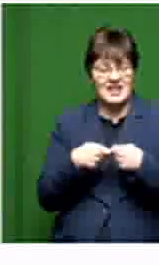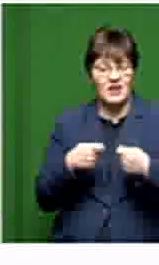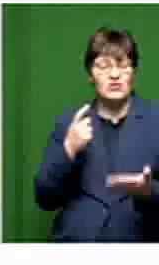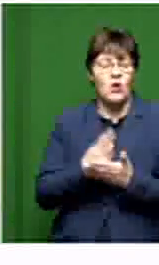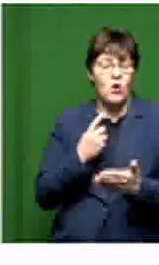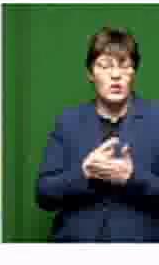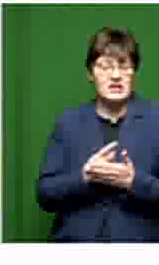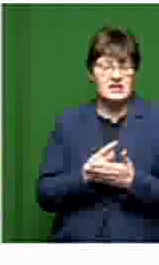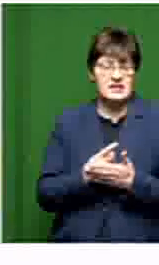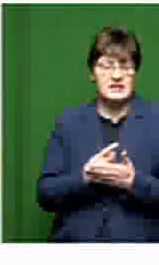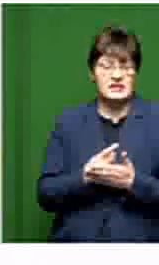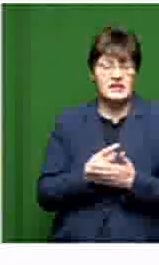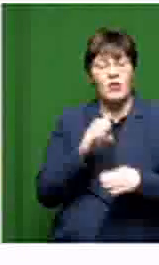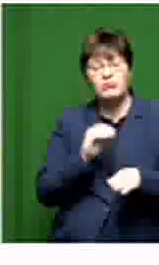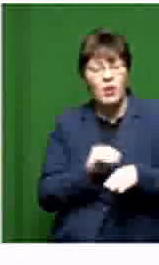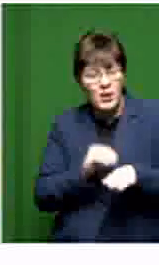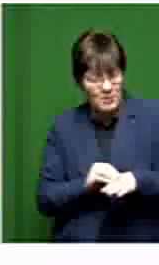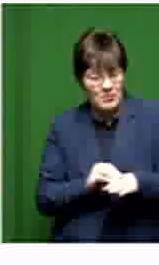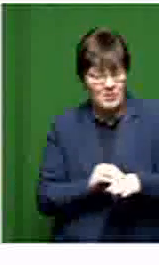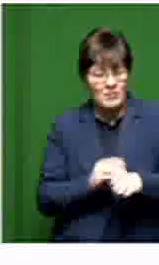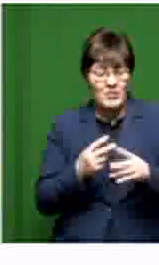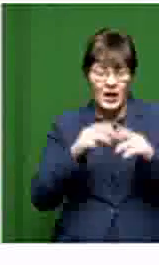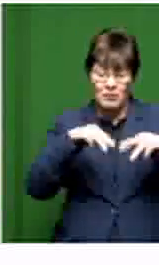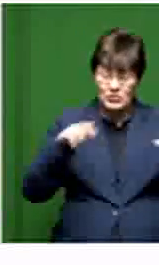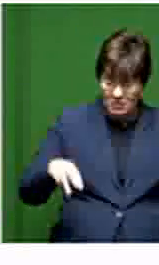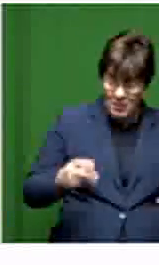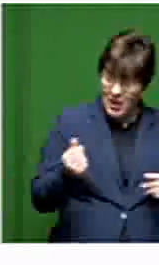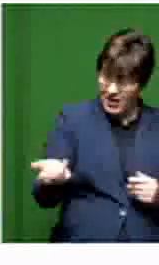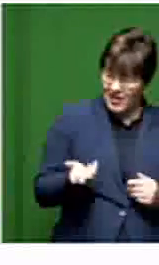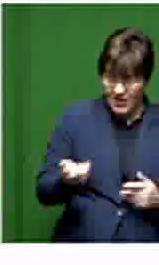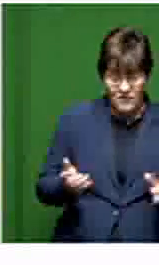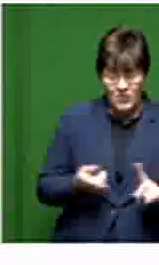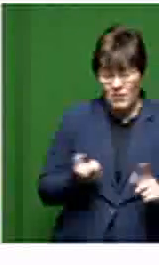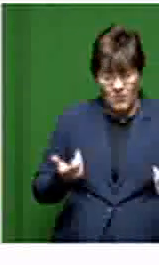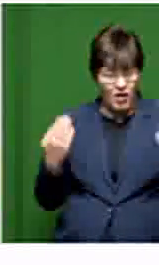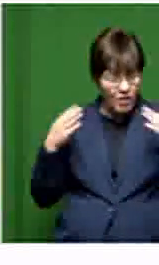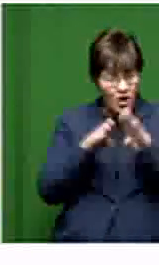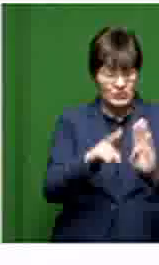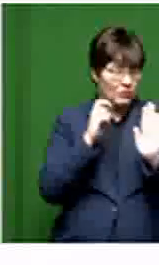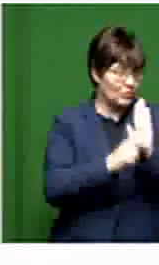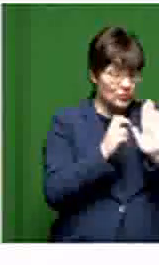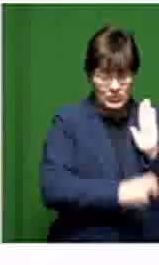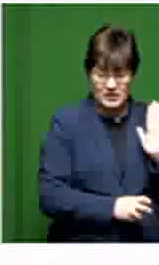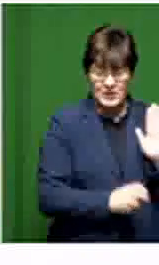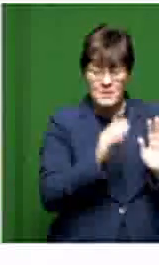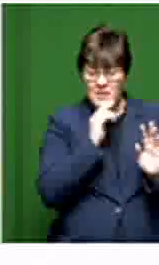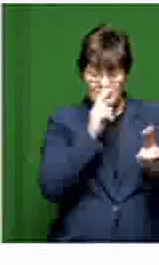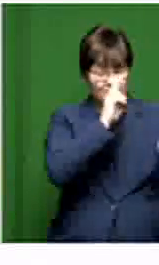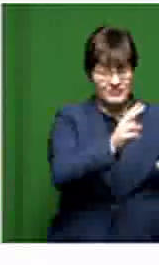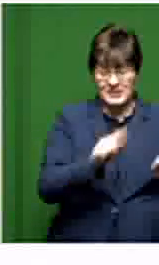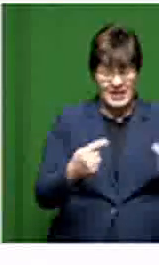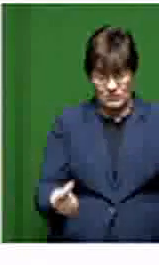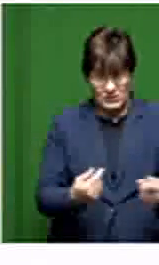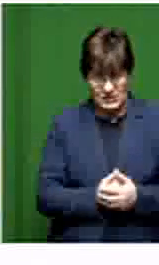issue for entities such as yourself, for museums, and the lockdown regulations disallowing site visits,